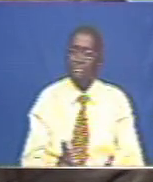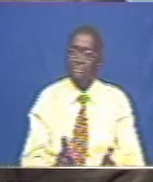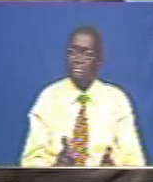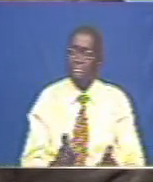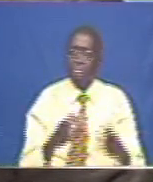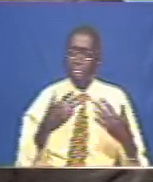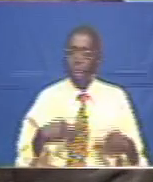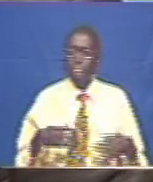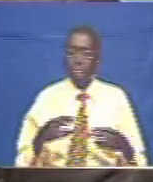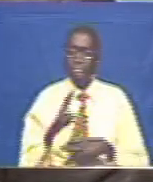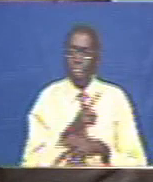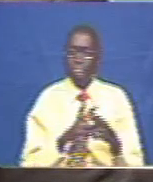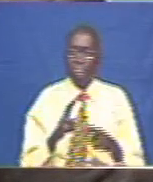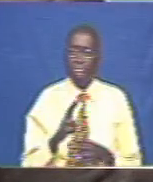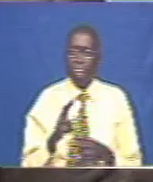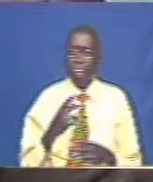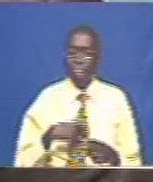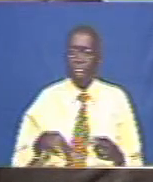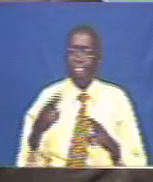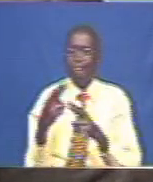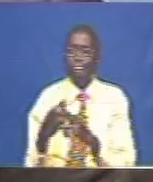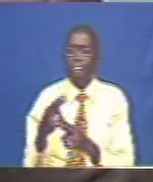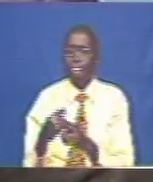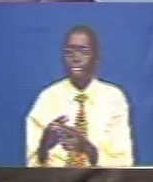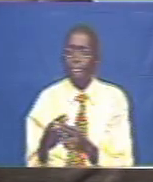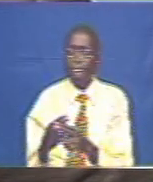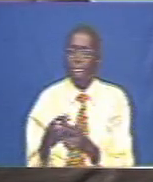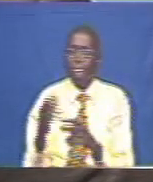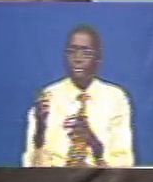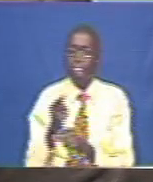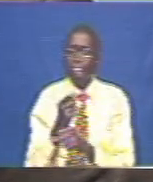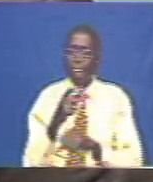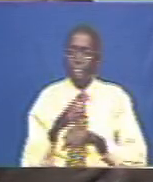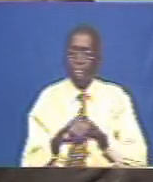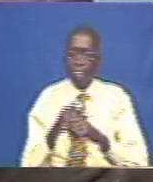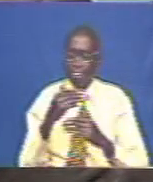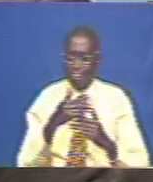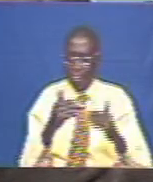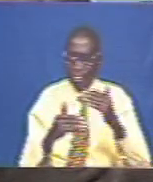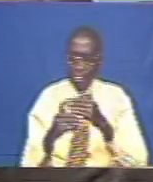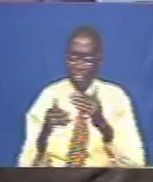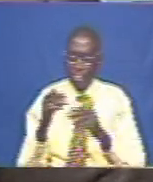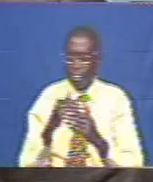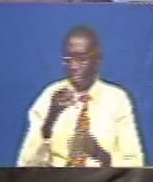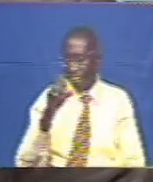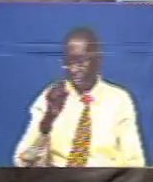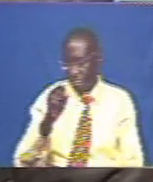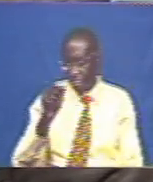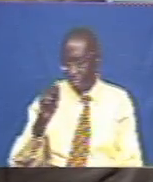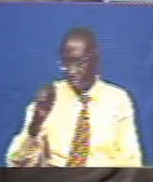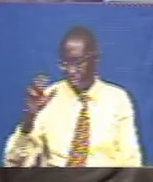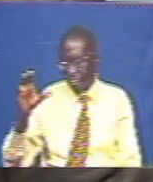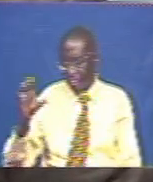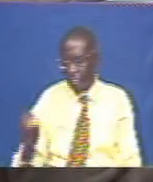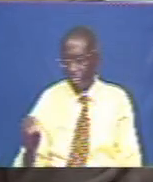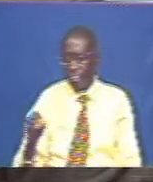are using our brand. We have taken time to build the brand, the circle. So people are using